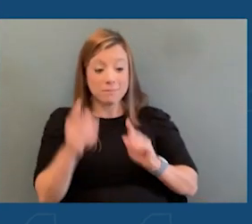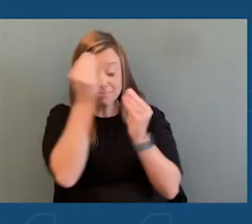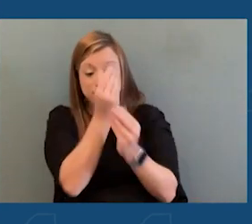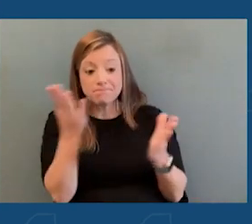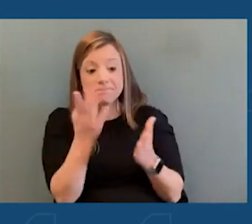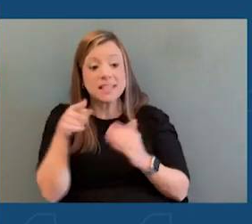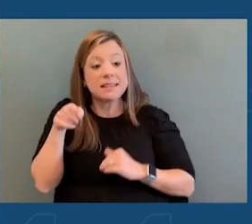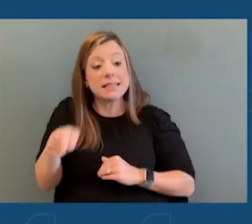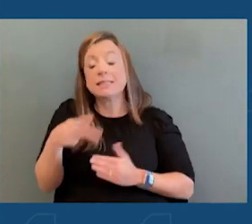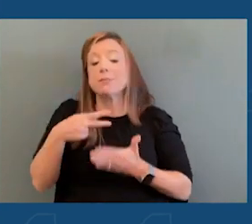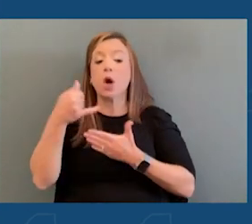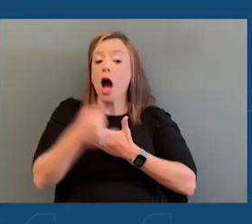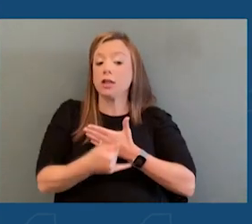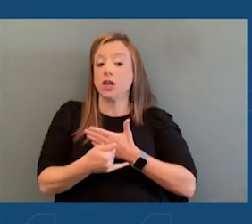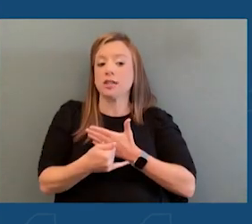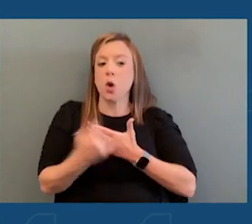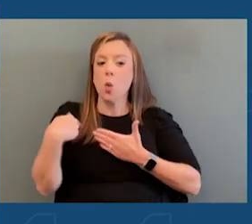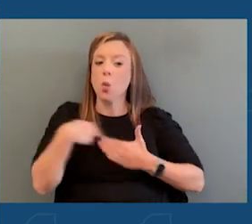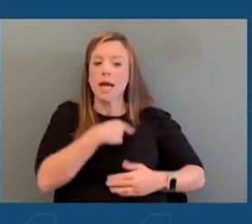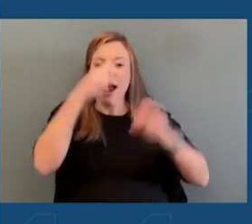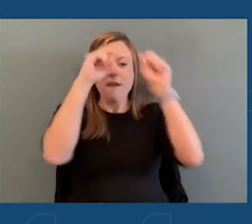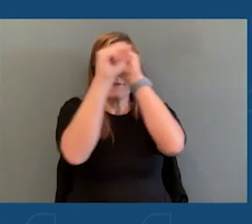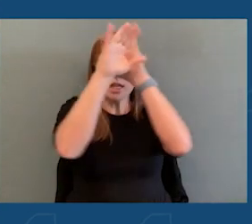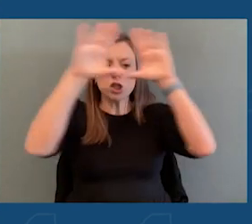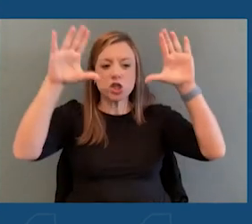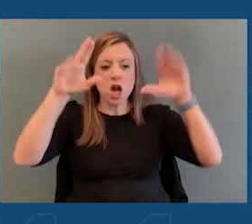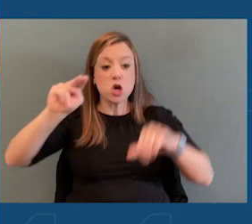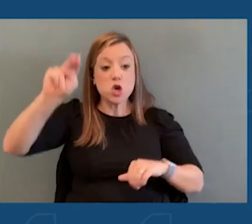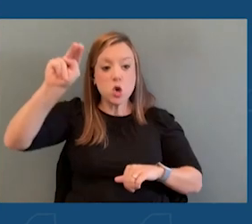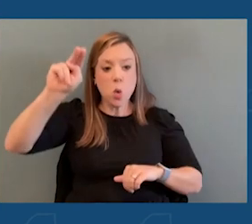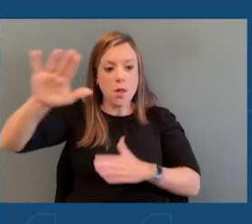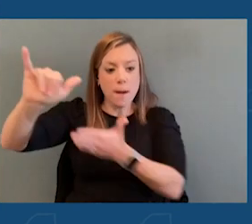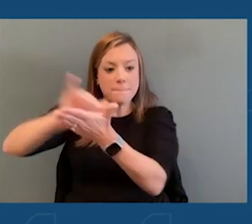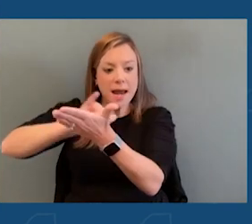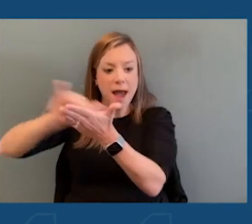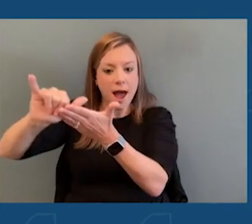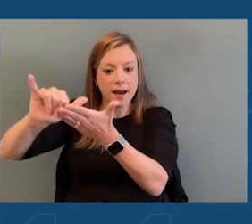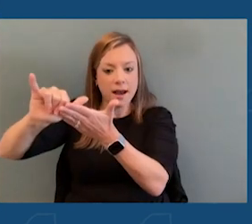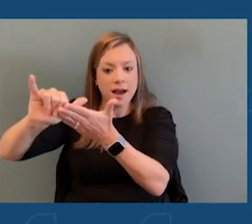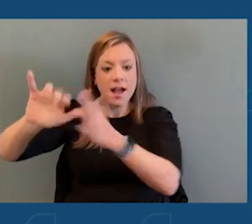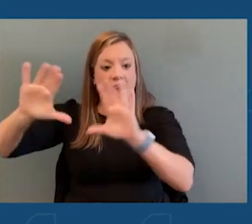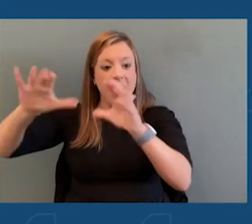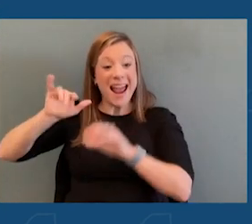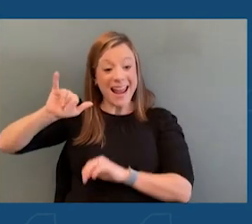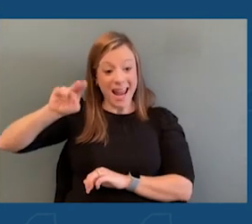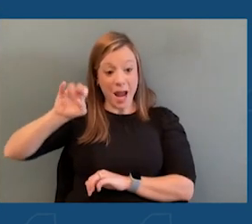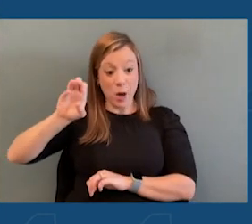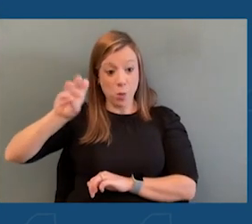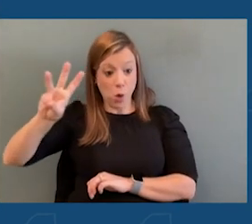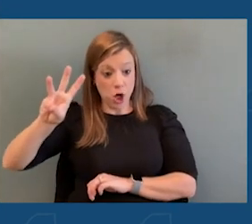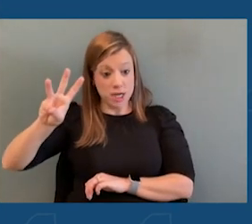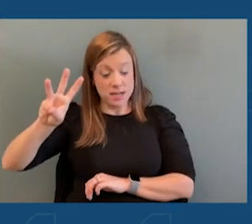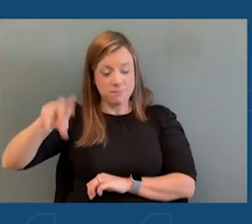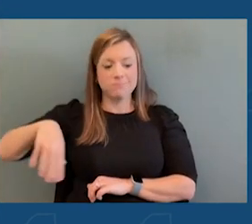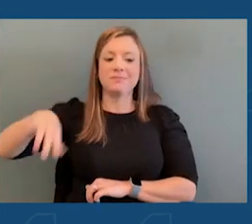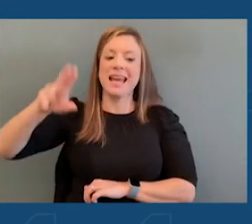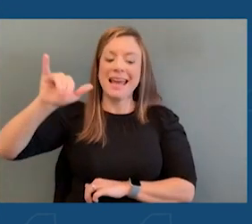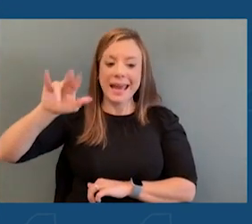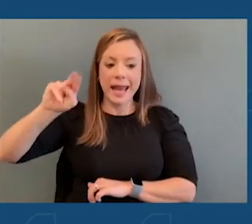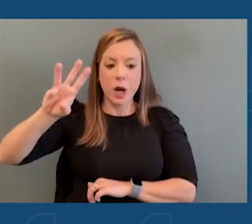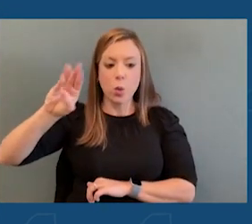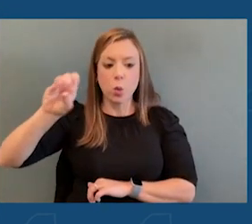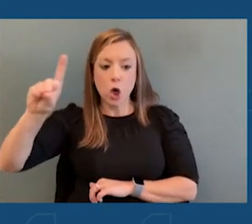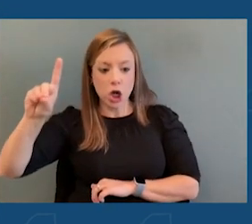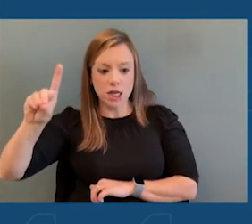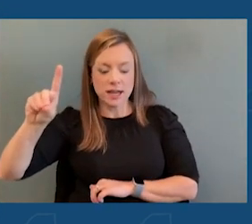we envision Northern Manhattan, we envision Inwood as a destination, a cultural destination for our